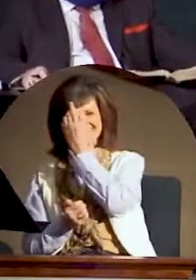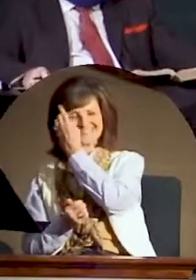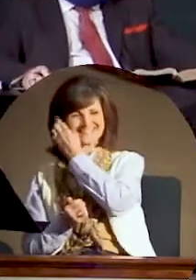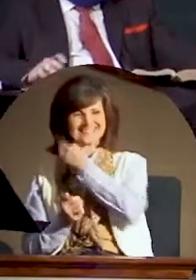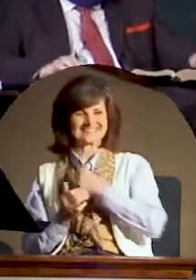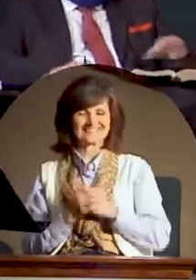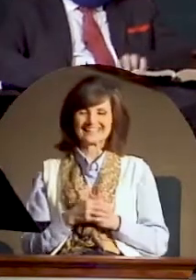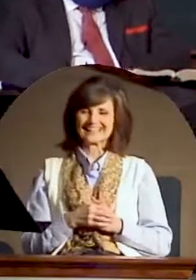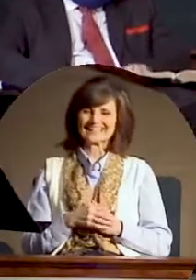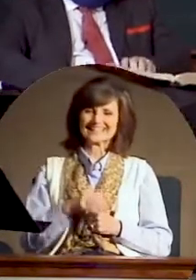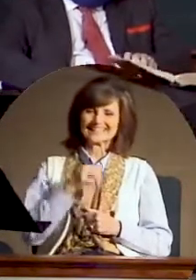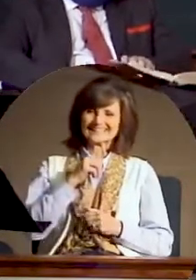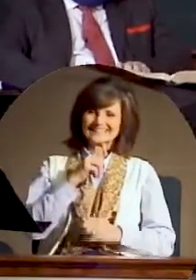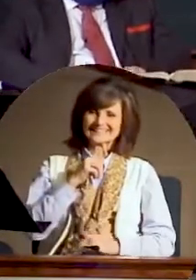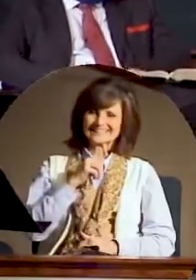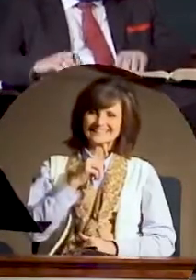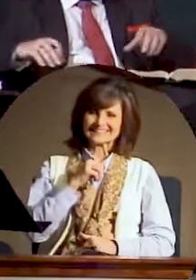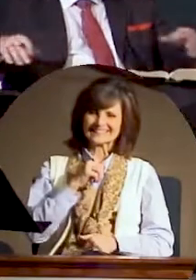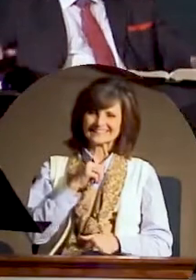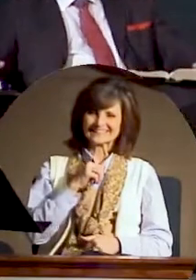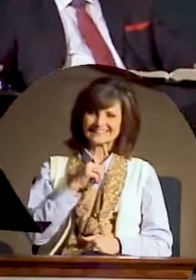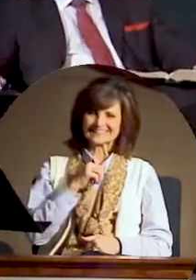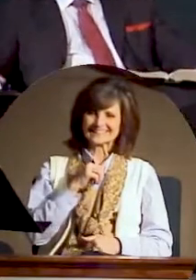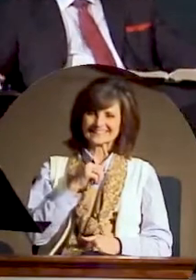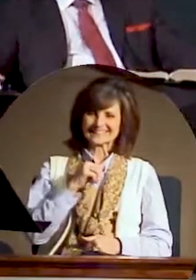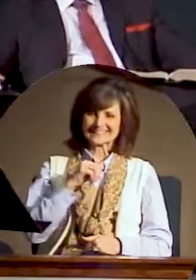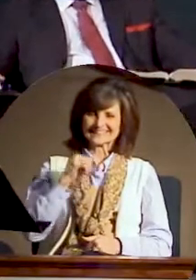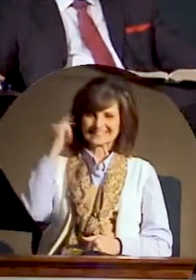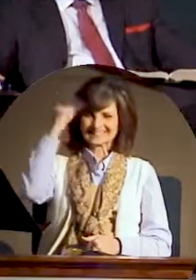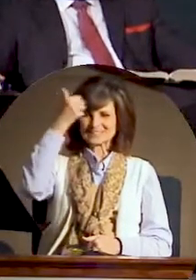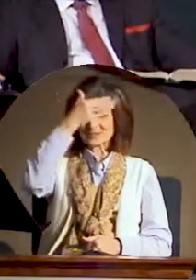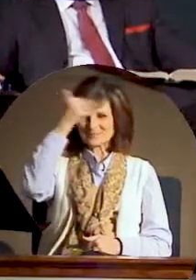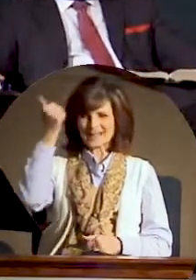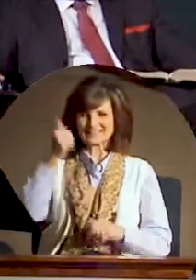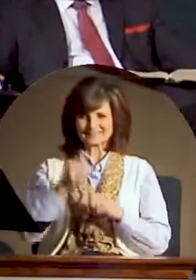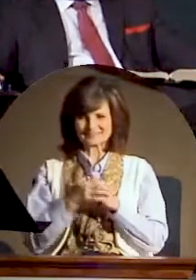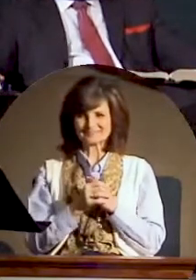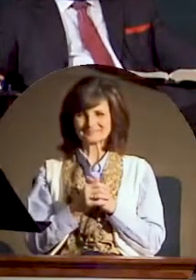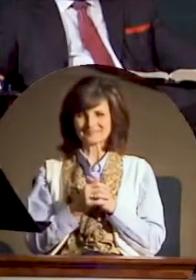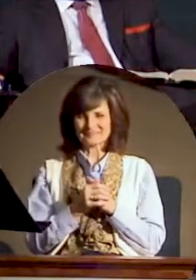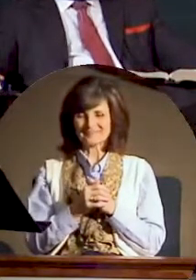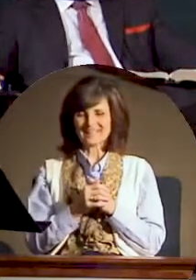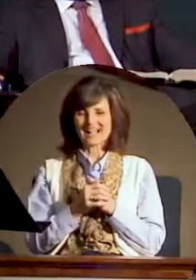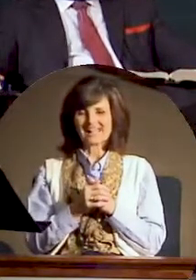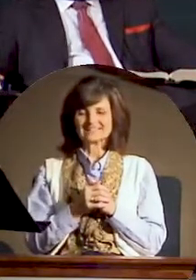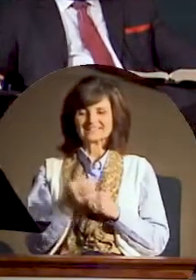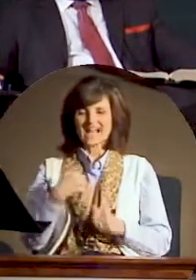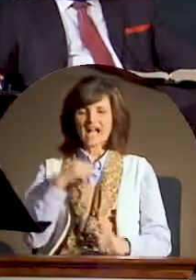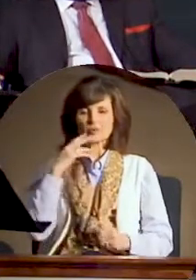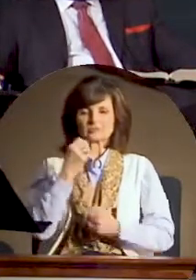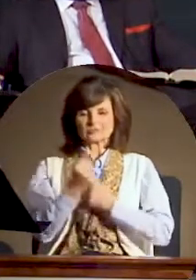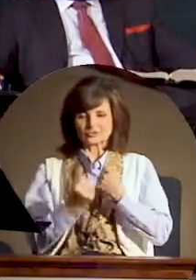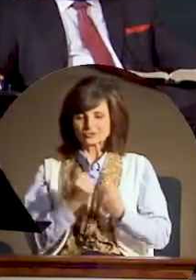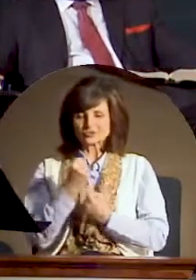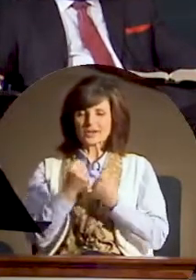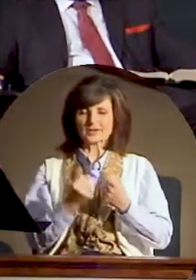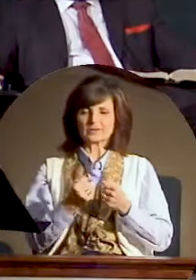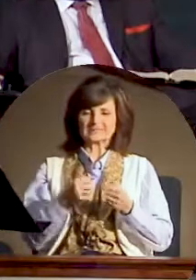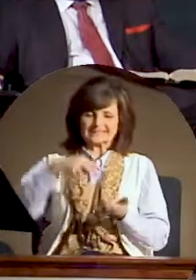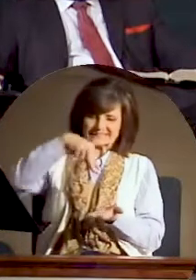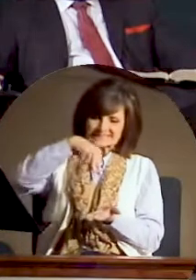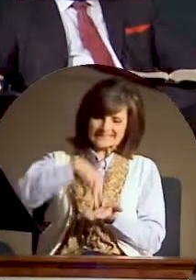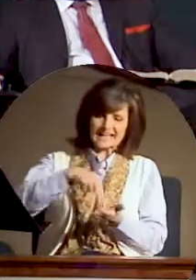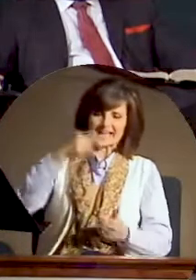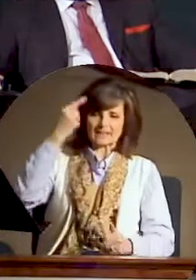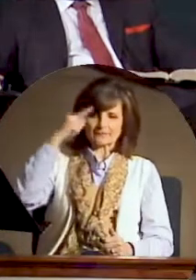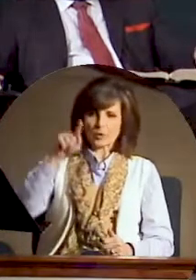Hey, for debate, that's the faith. I'm going to contend, struggle, strive, agonize, stand for